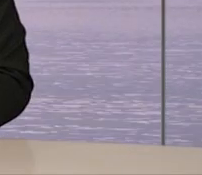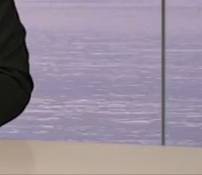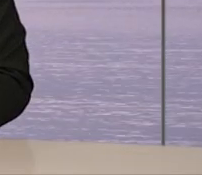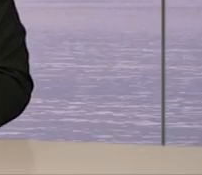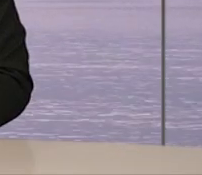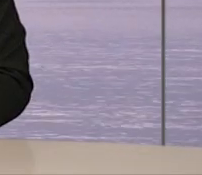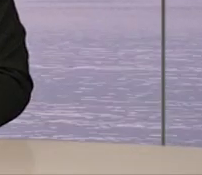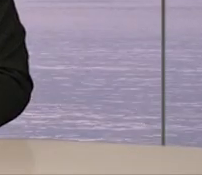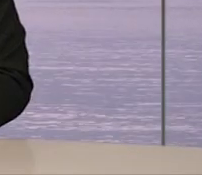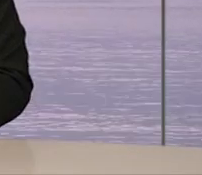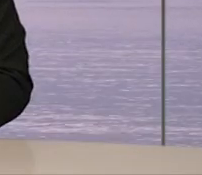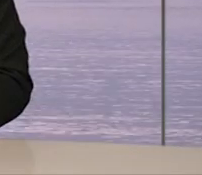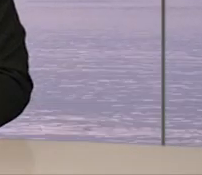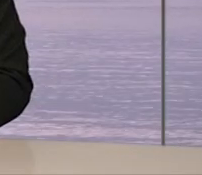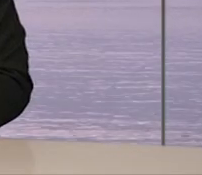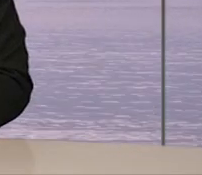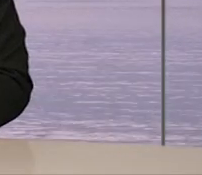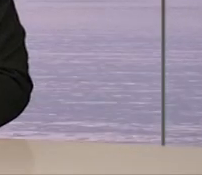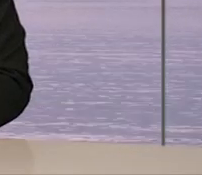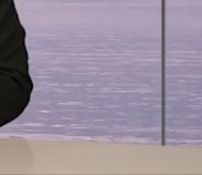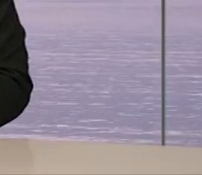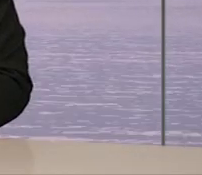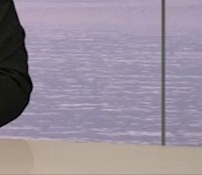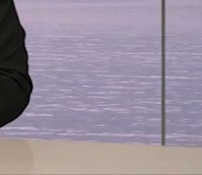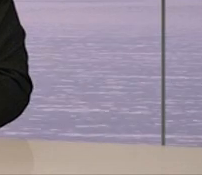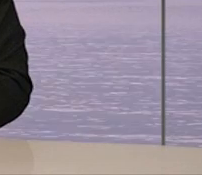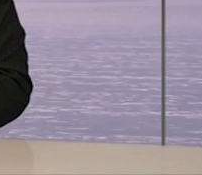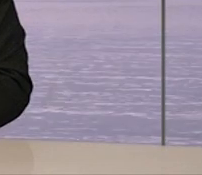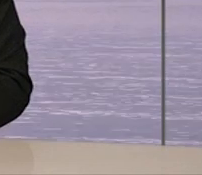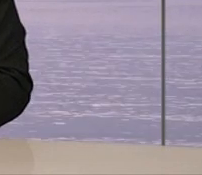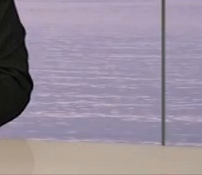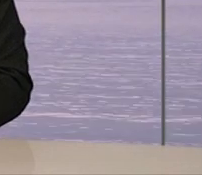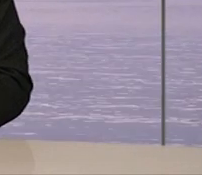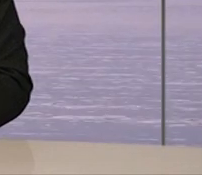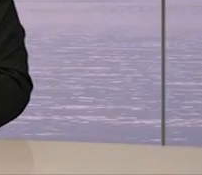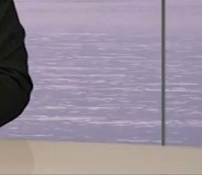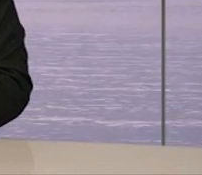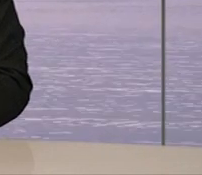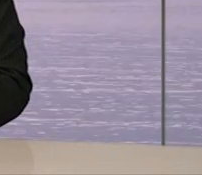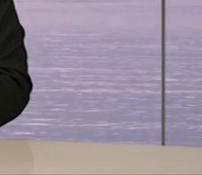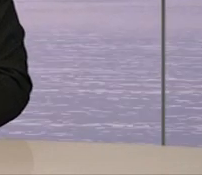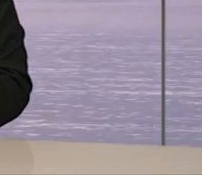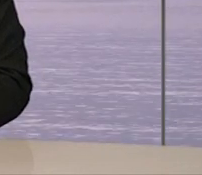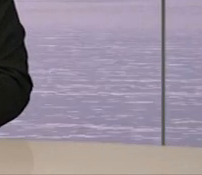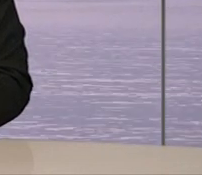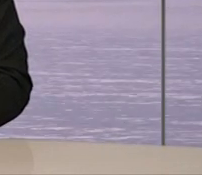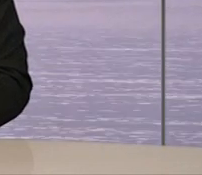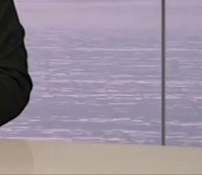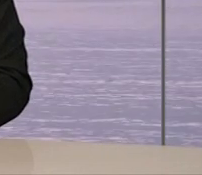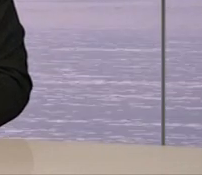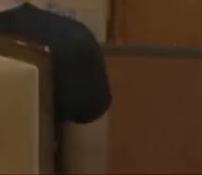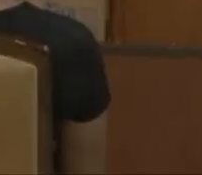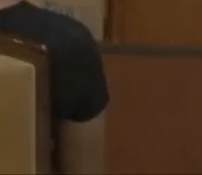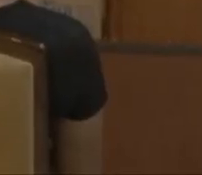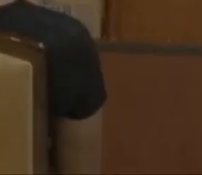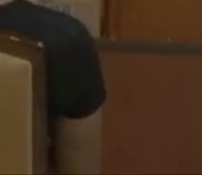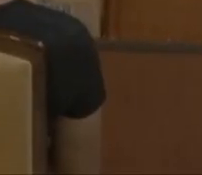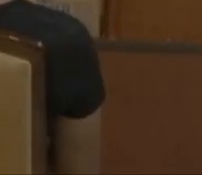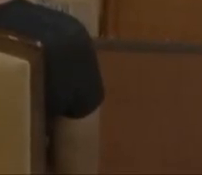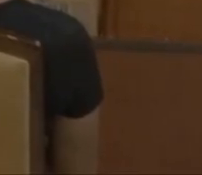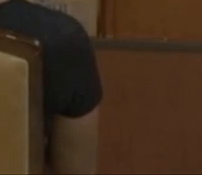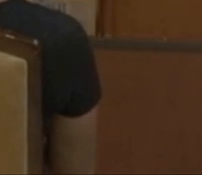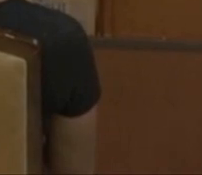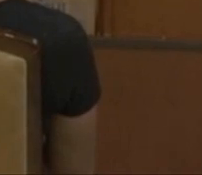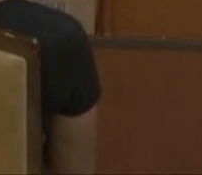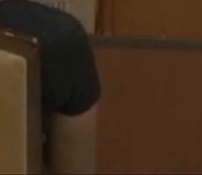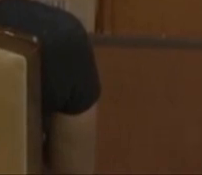as 80 people are at risk of becoming severely ill from COVID-19 when infections reach a peak. PS for Health, Dr. James Fong,